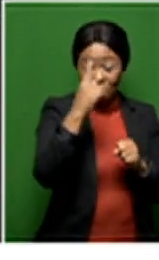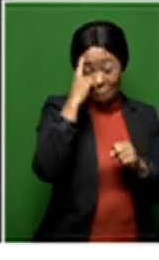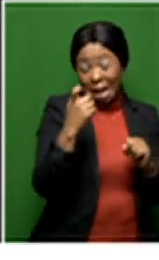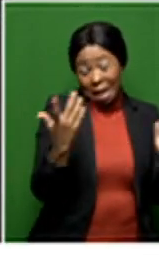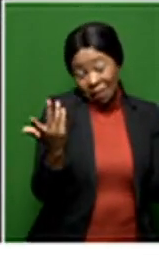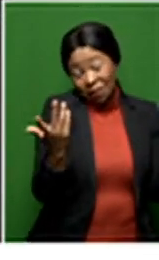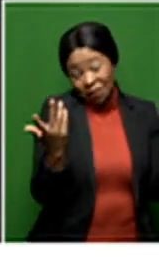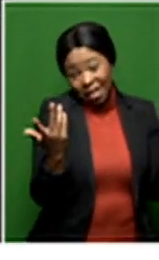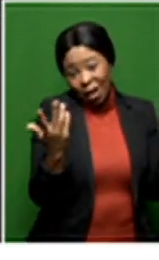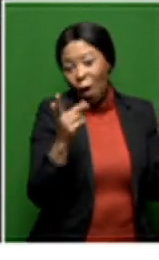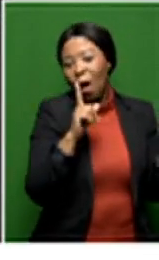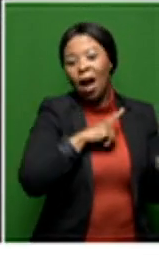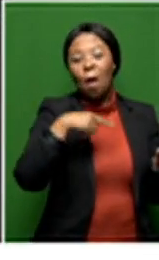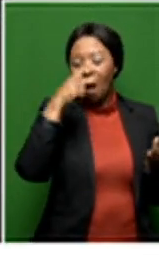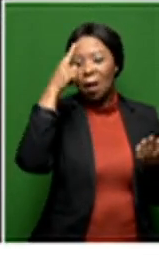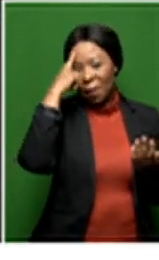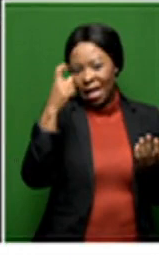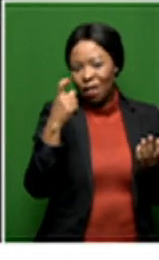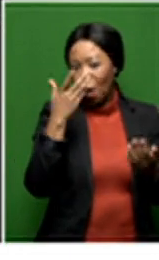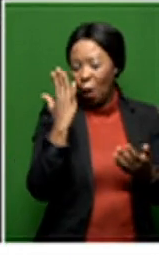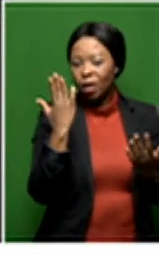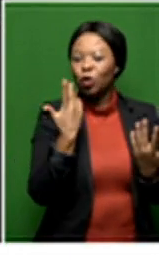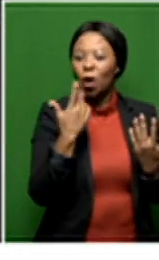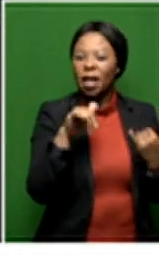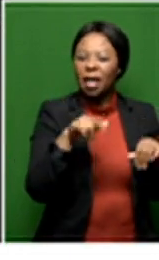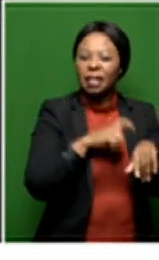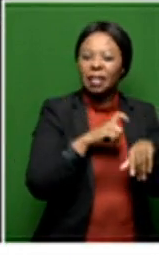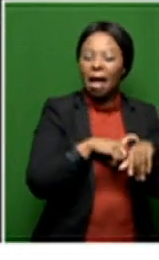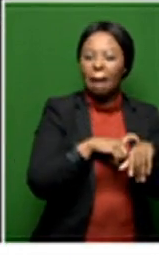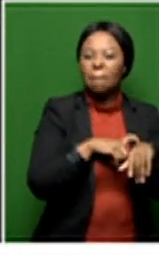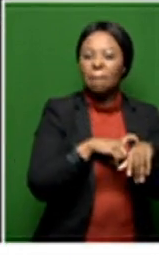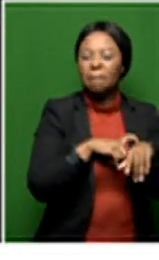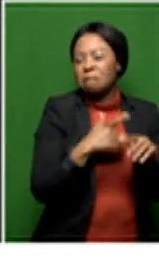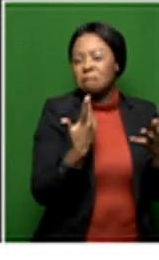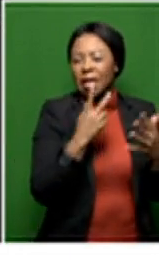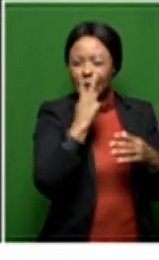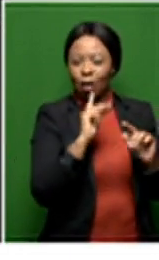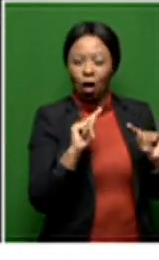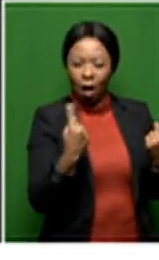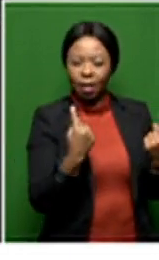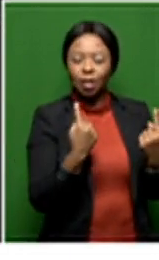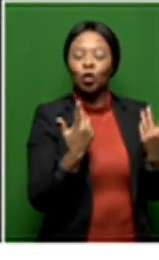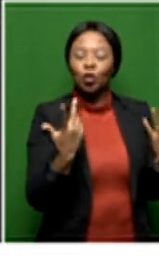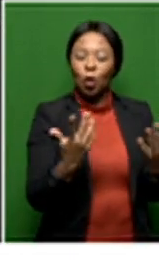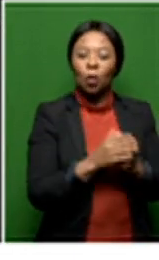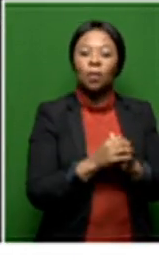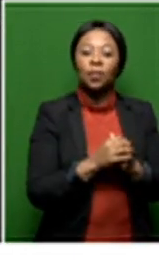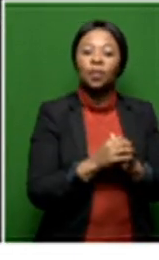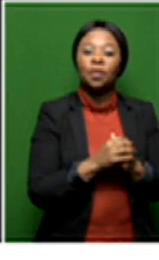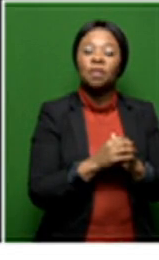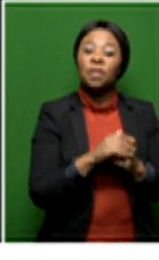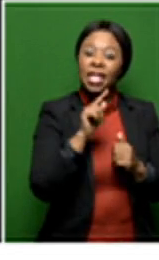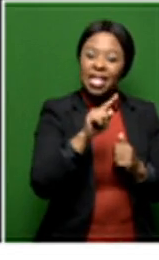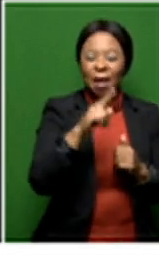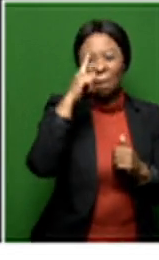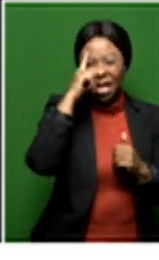God, then we all believe that it's working. And it's just sometimes you just can't see it. But that is the thing about, you know, believing